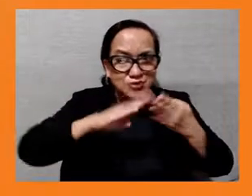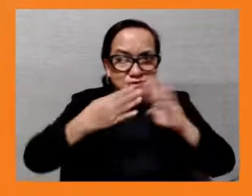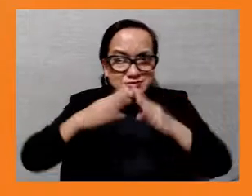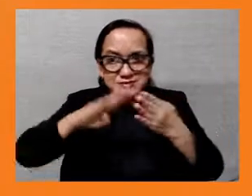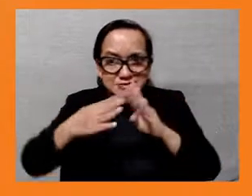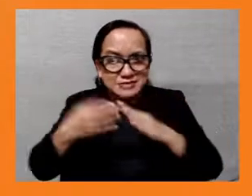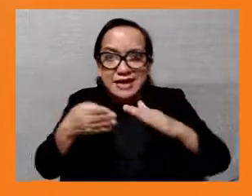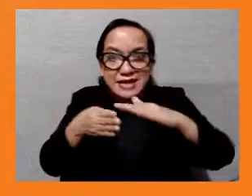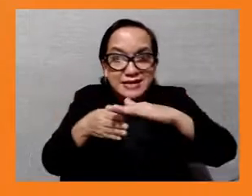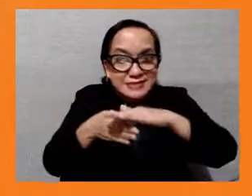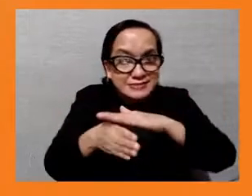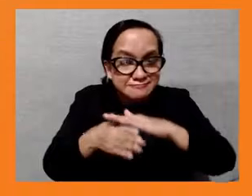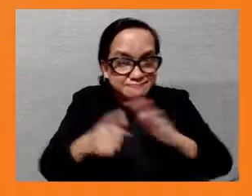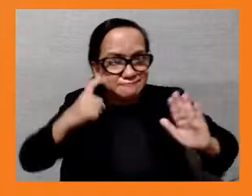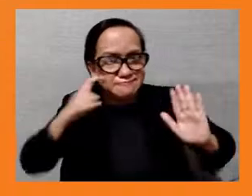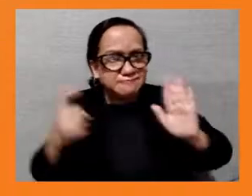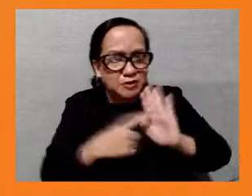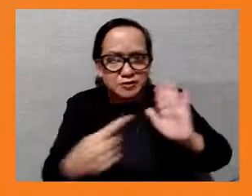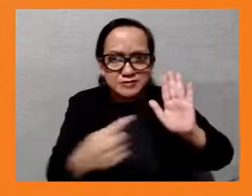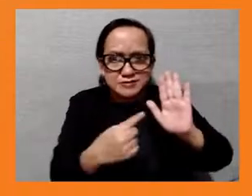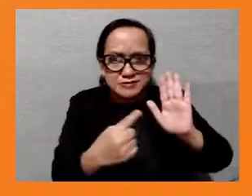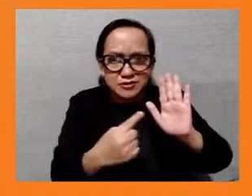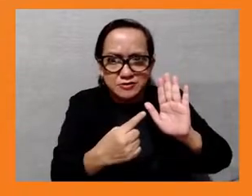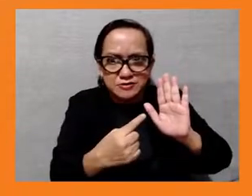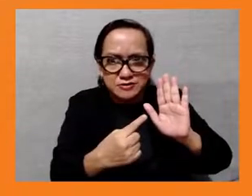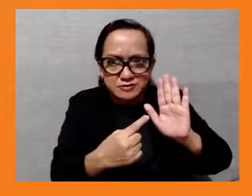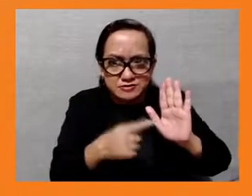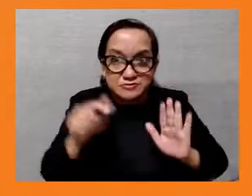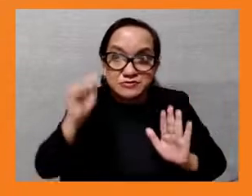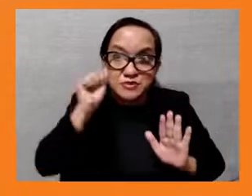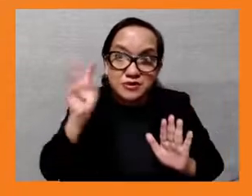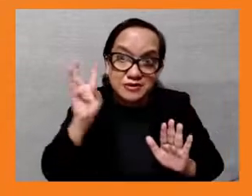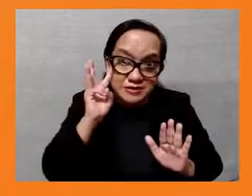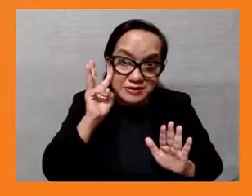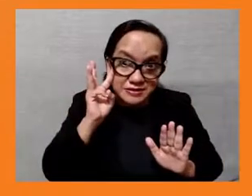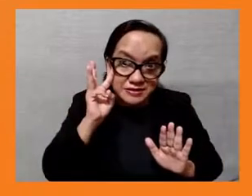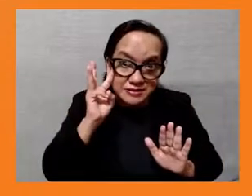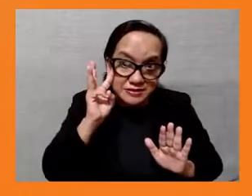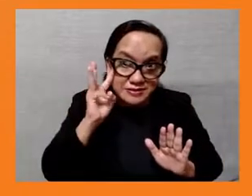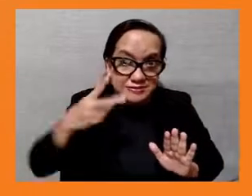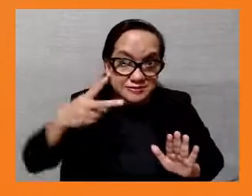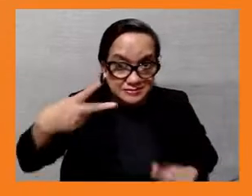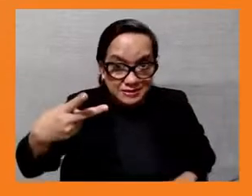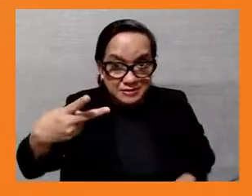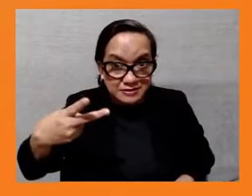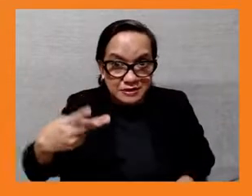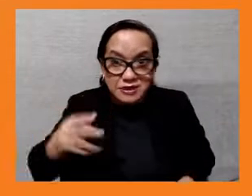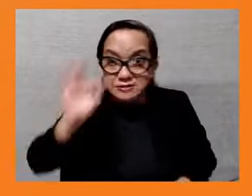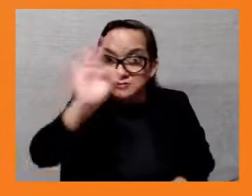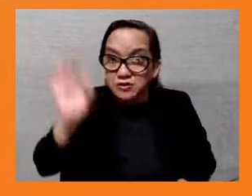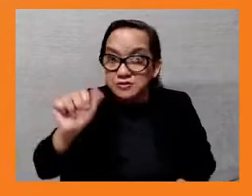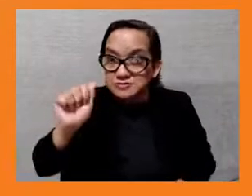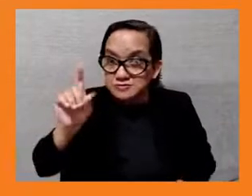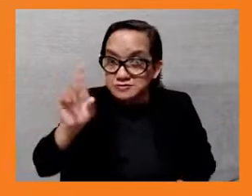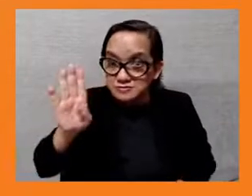working conditions, safe workplaces. We need to look at fair and equitable hiring